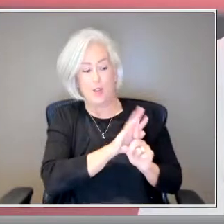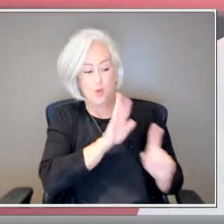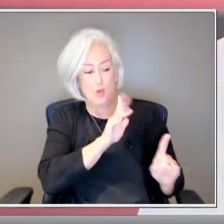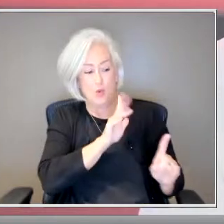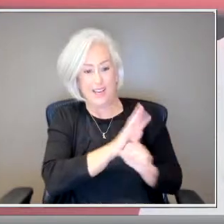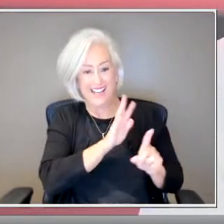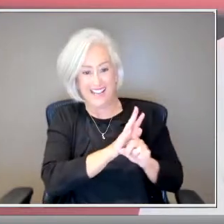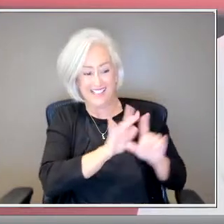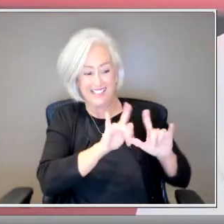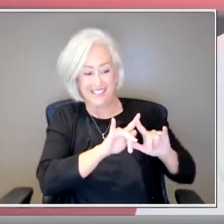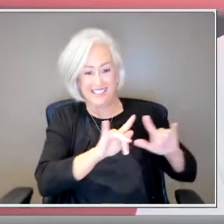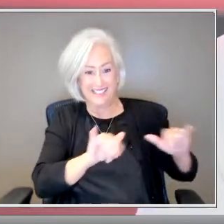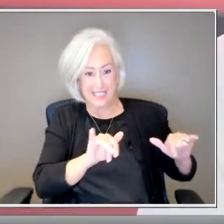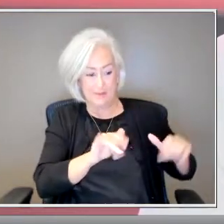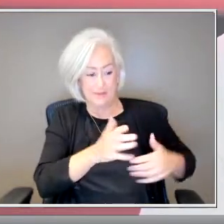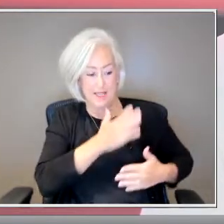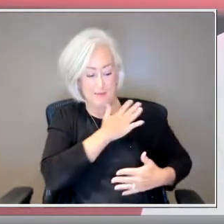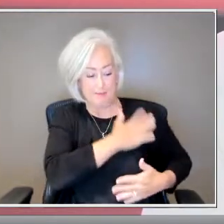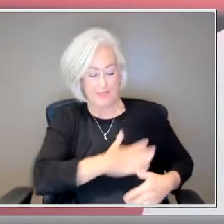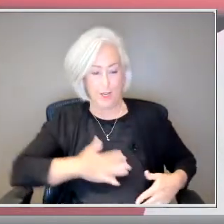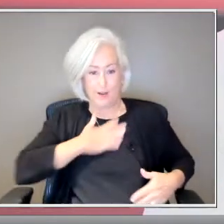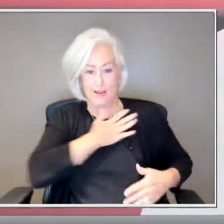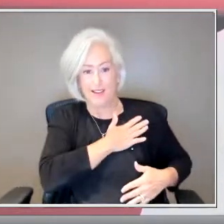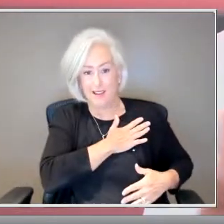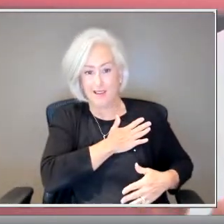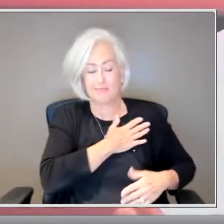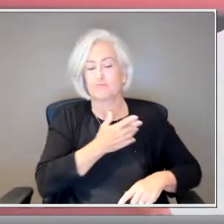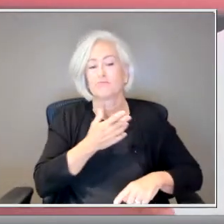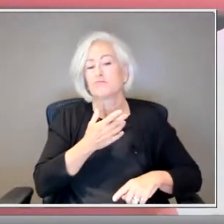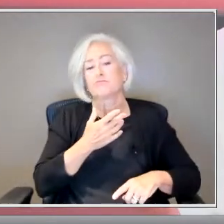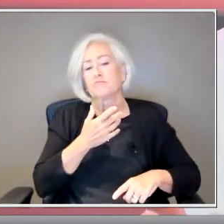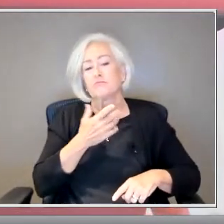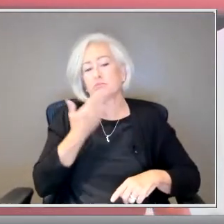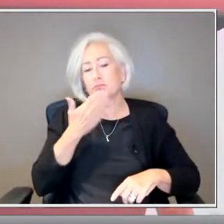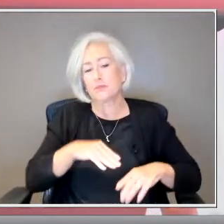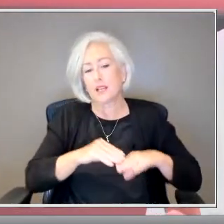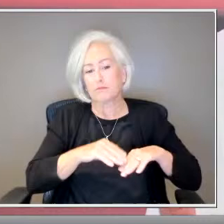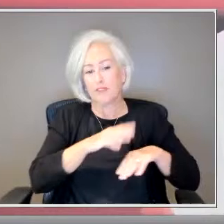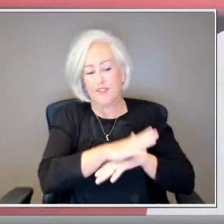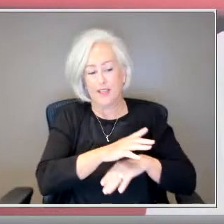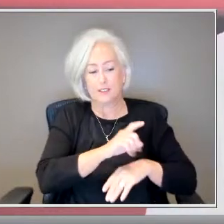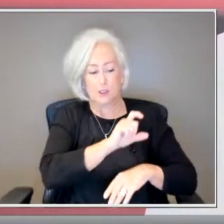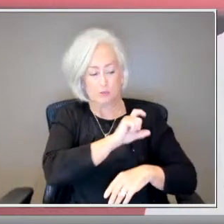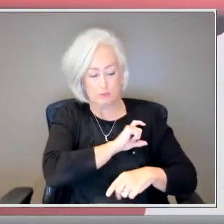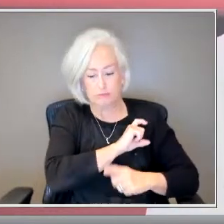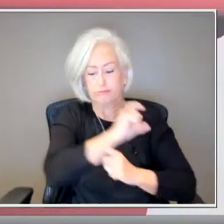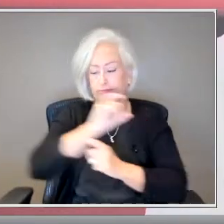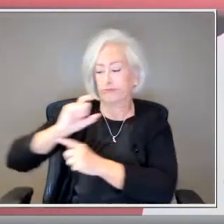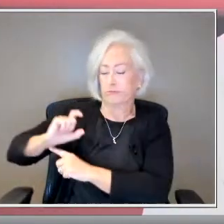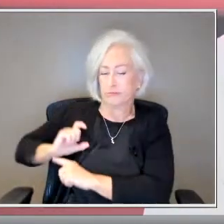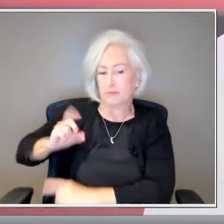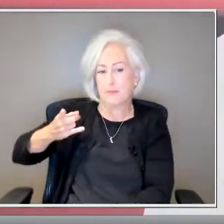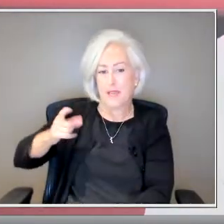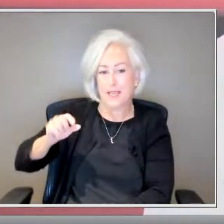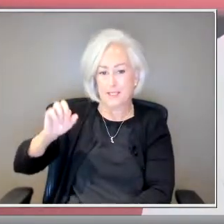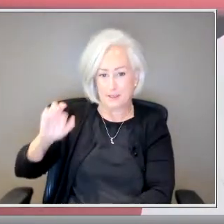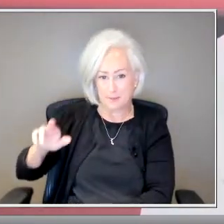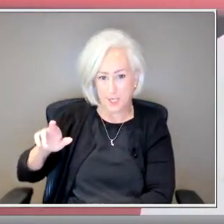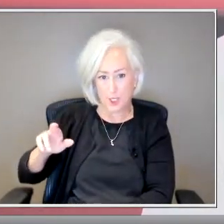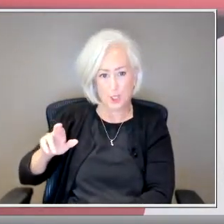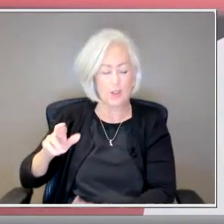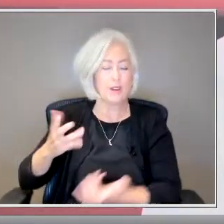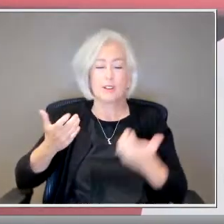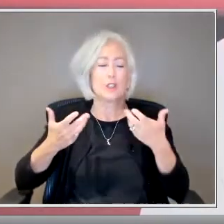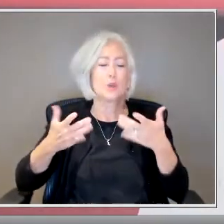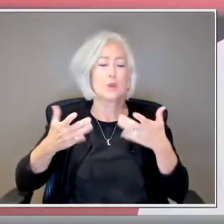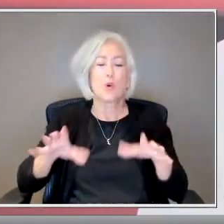was foreseeing that. So then we have to do that at mid-therapy, and it's just, you know, again, that's